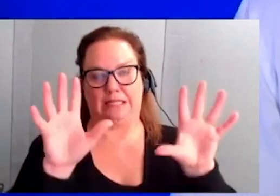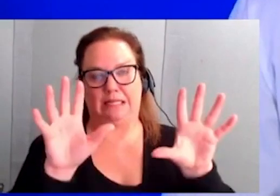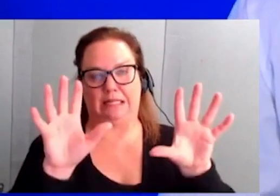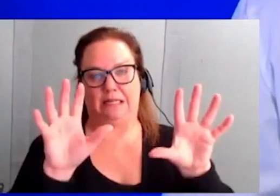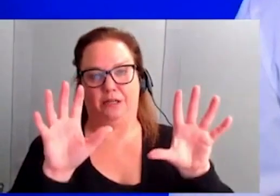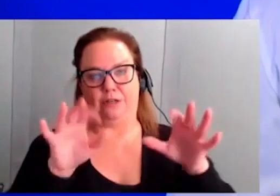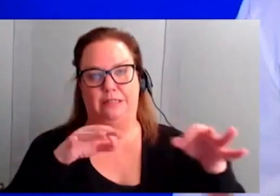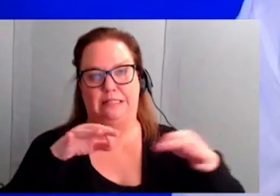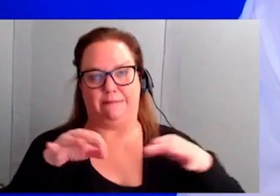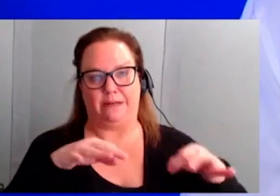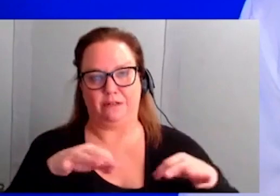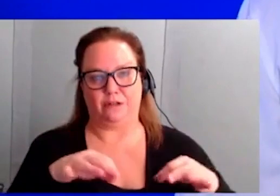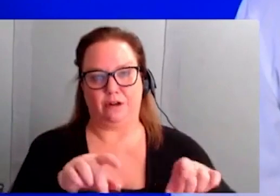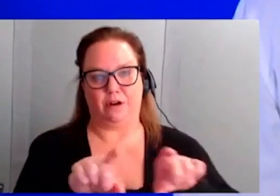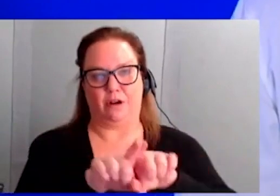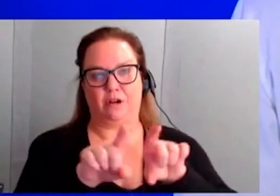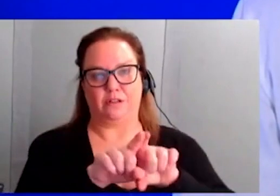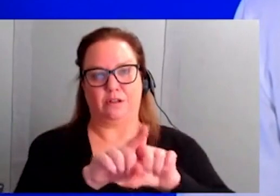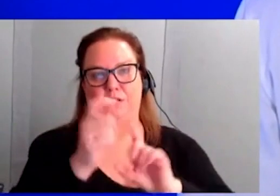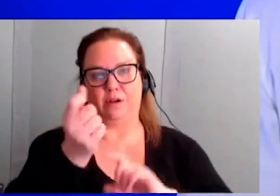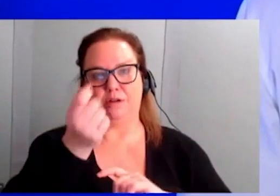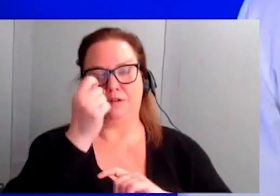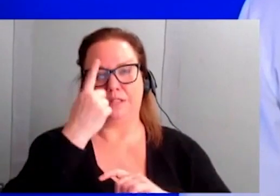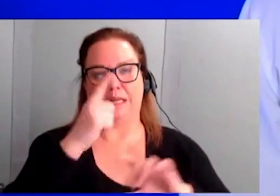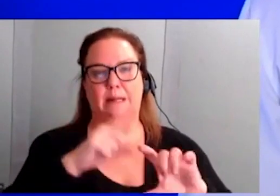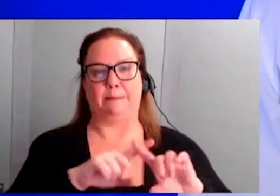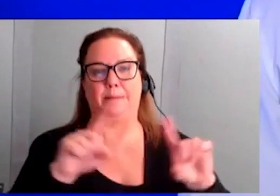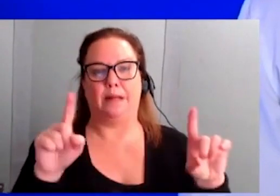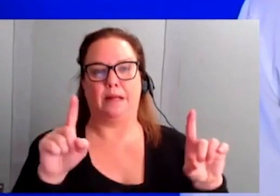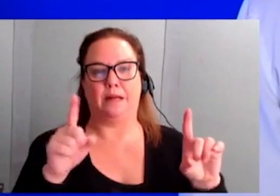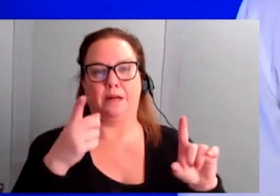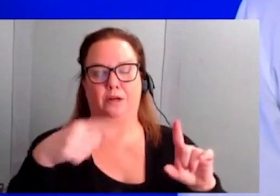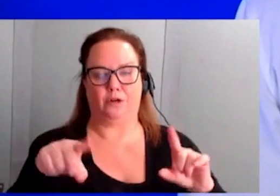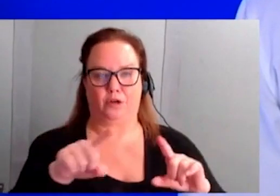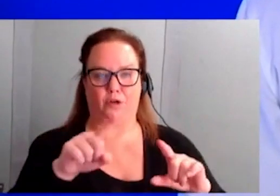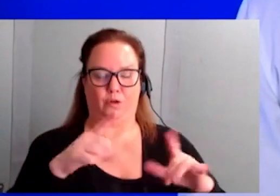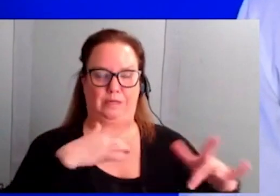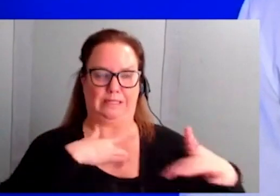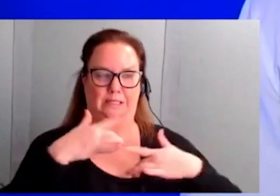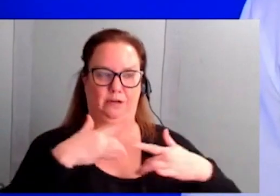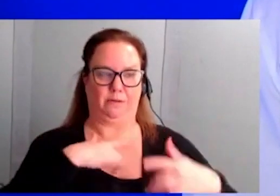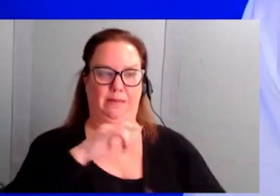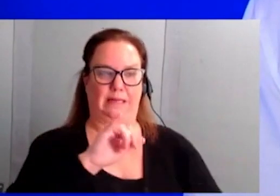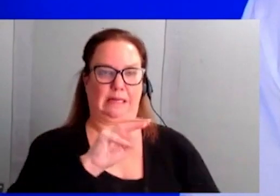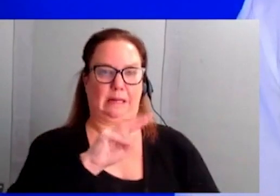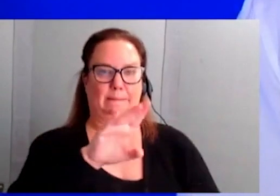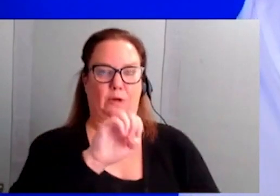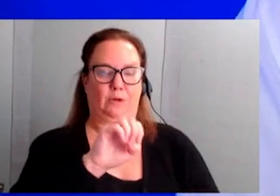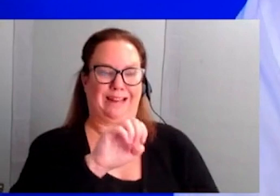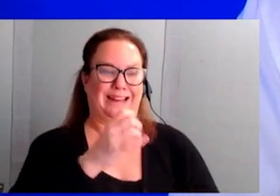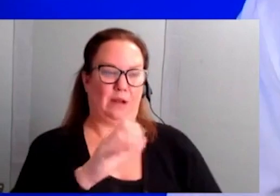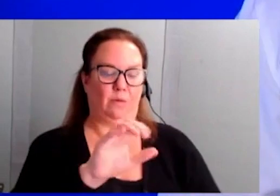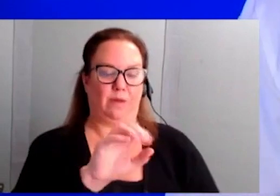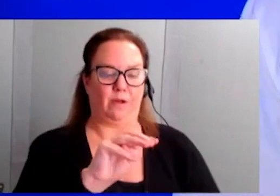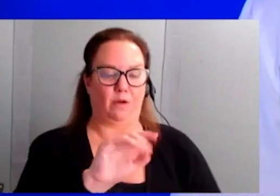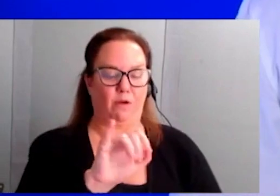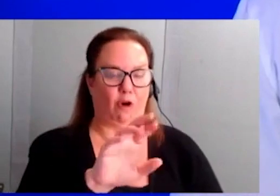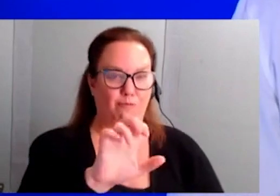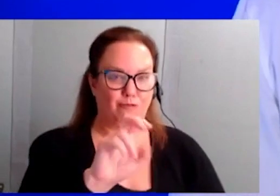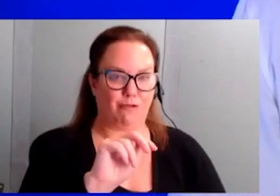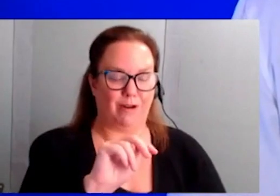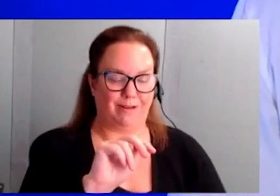definition. Also understanding, however, that you are considered to be immune, and now with Omicron really out